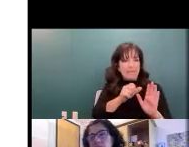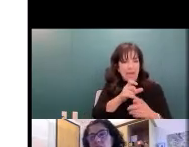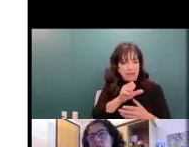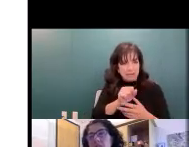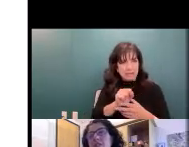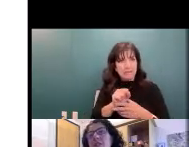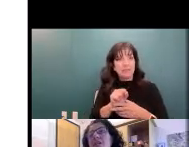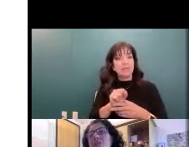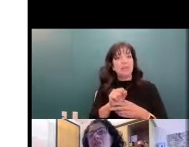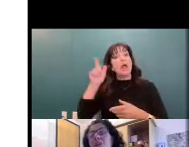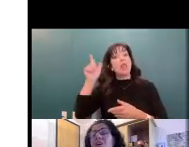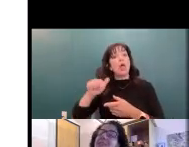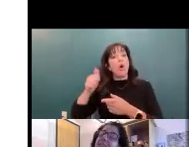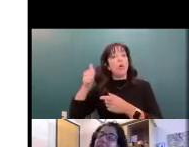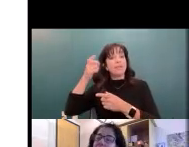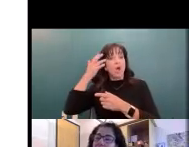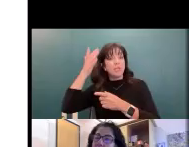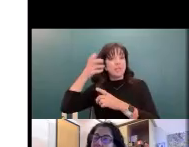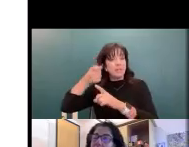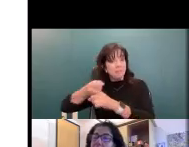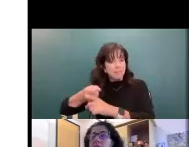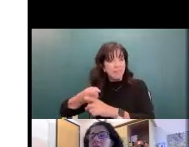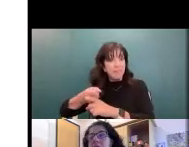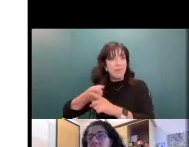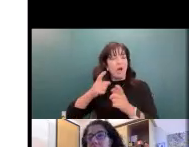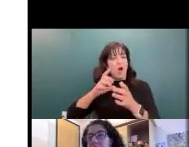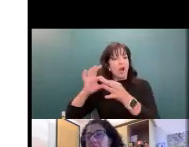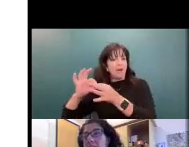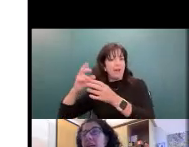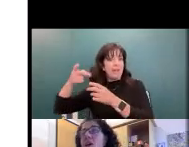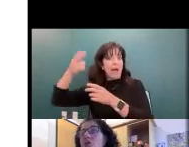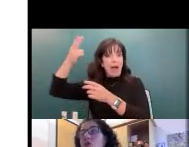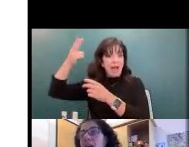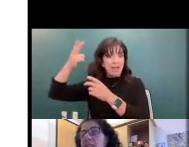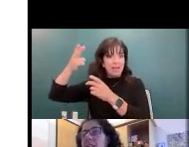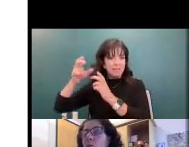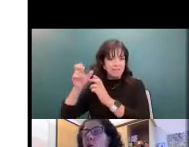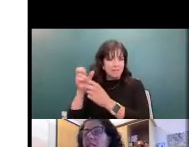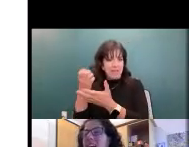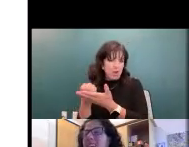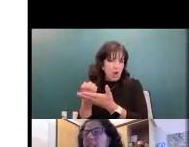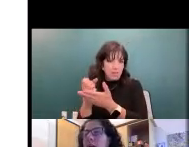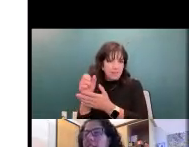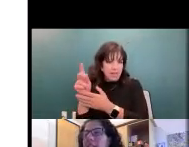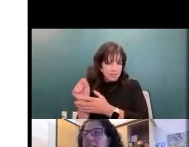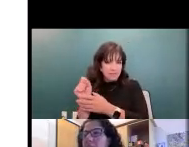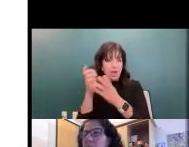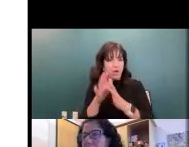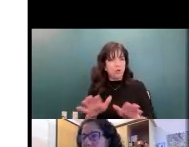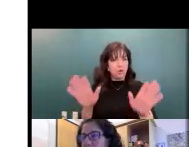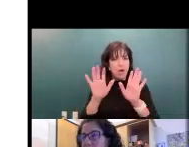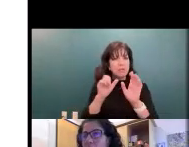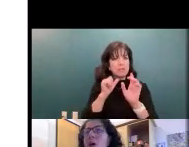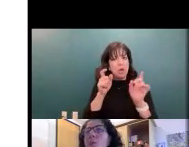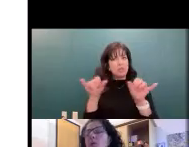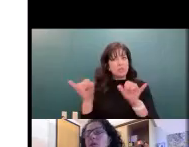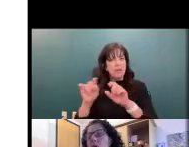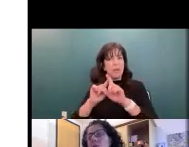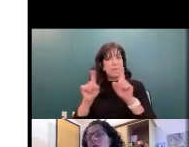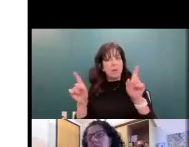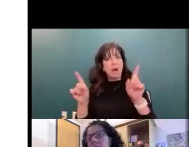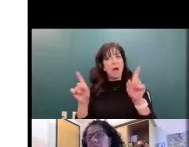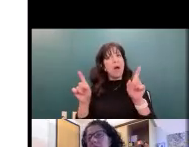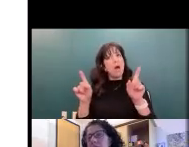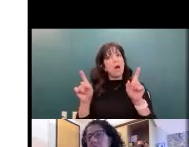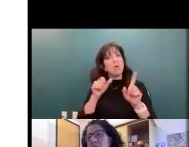lowest autism prevalence in those belonging to the highest tertile of socioeconomic status. Across the network, it's not quite the same pattern, but